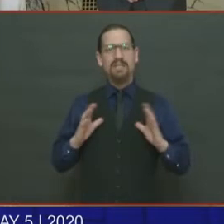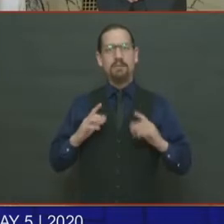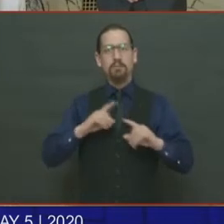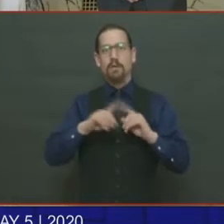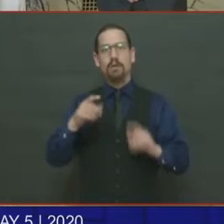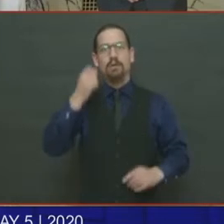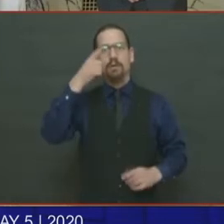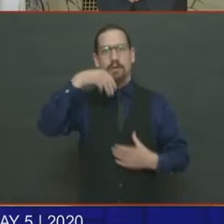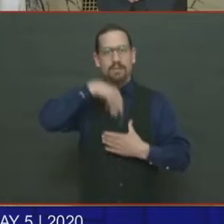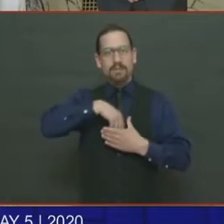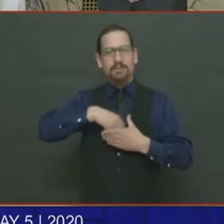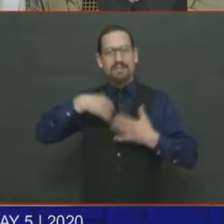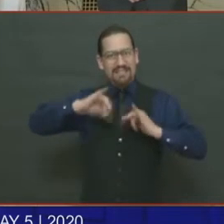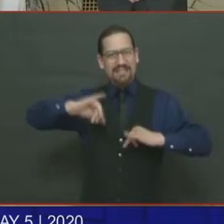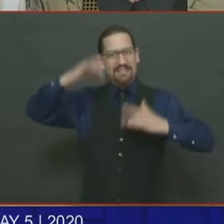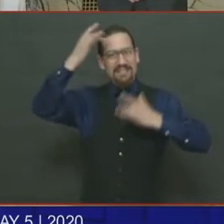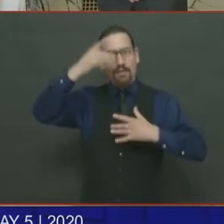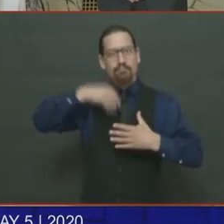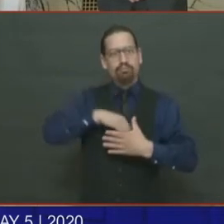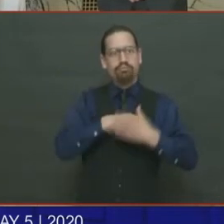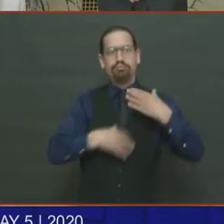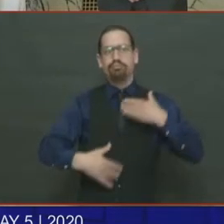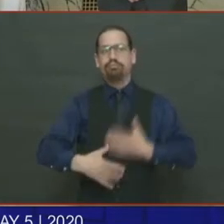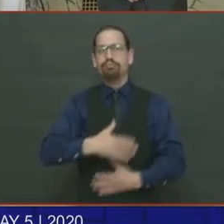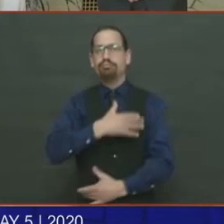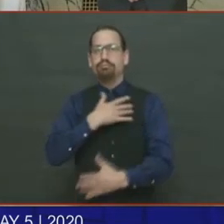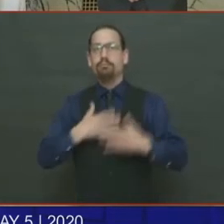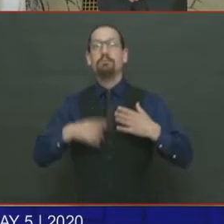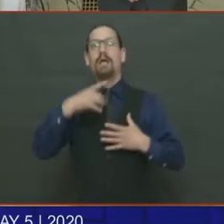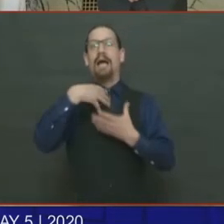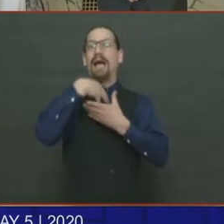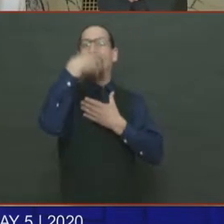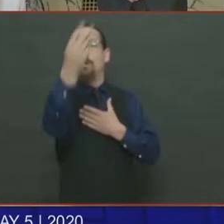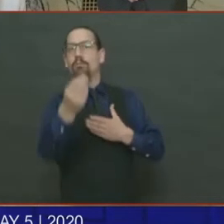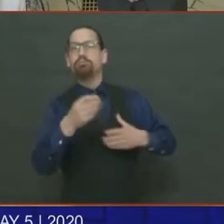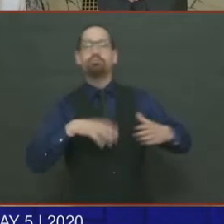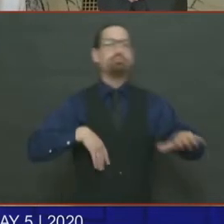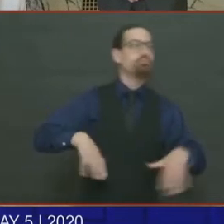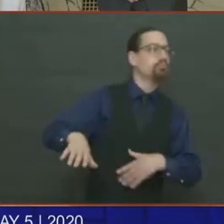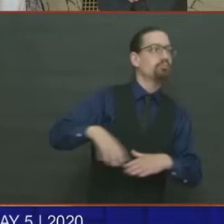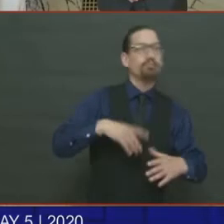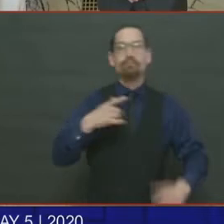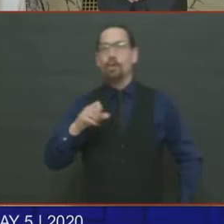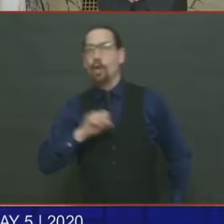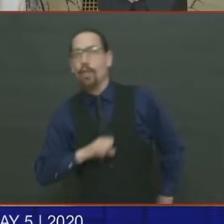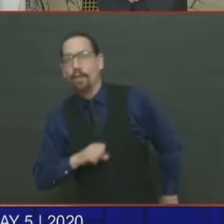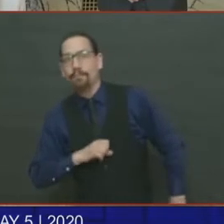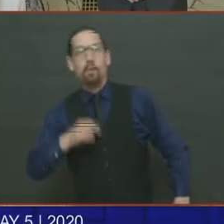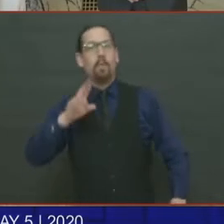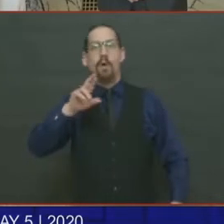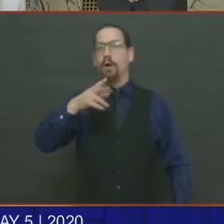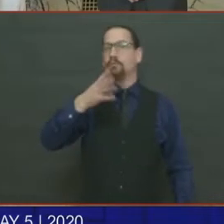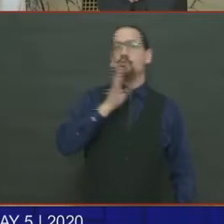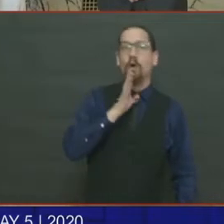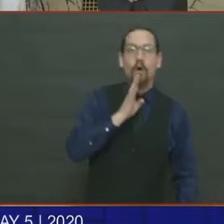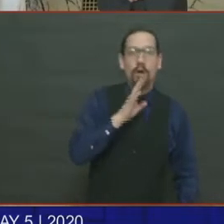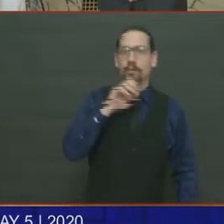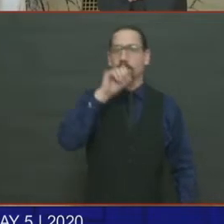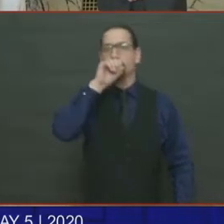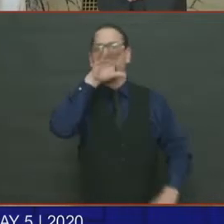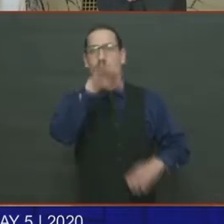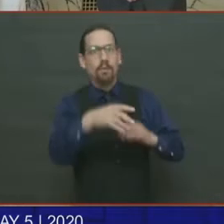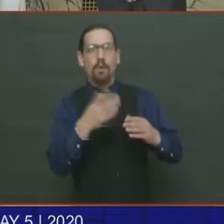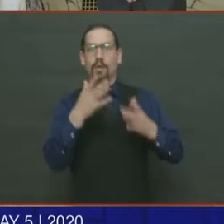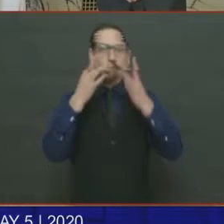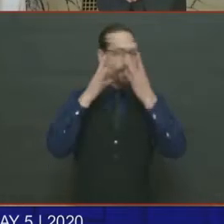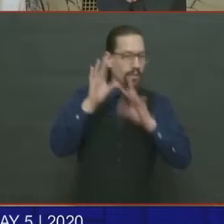nose can help significantly in stopping the unknown risk of transmission in